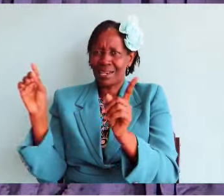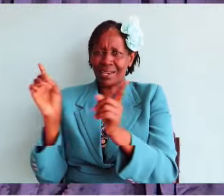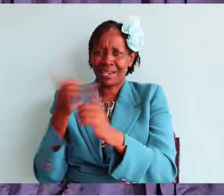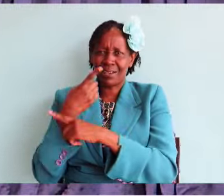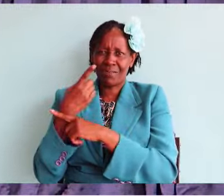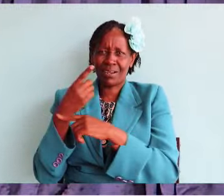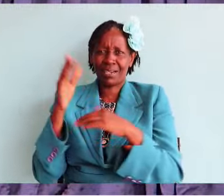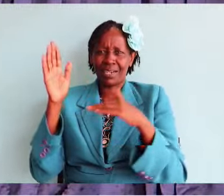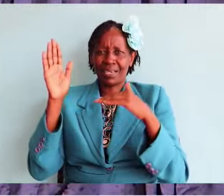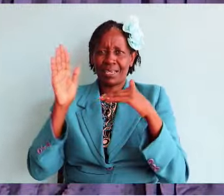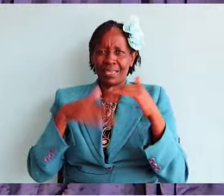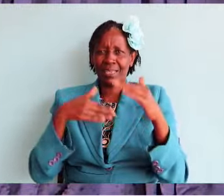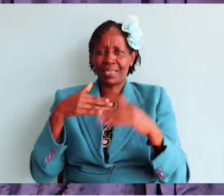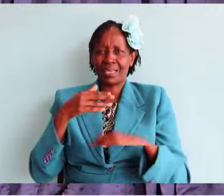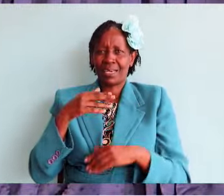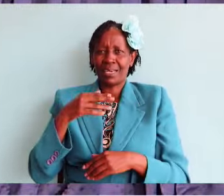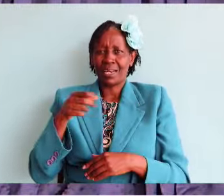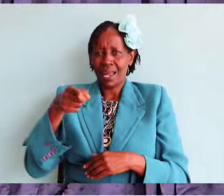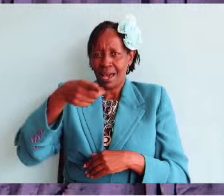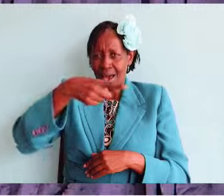God decided to use him.